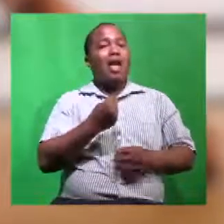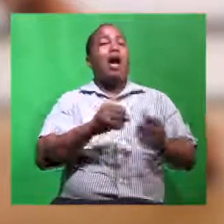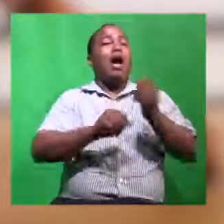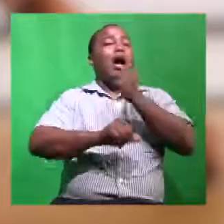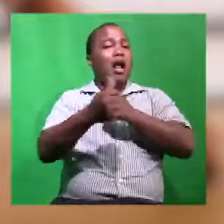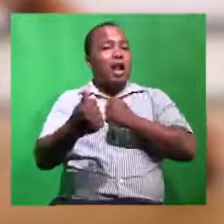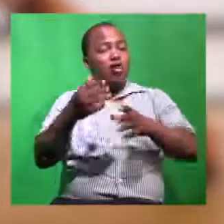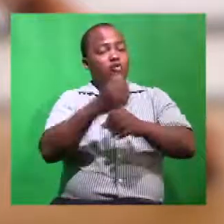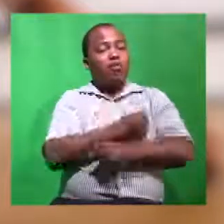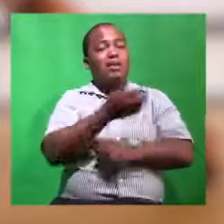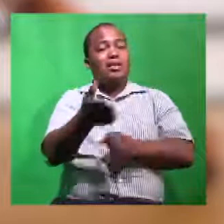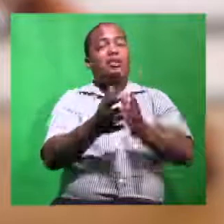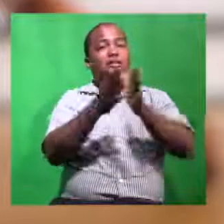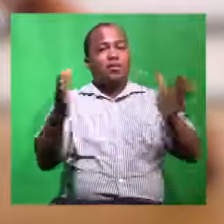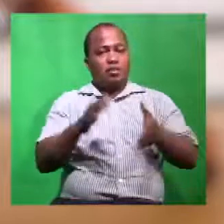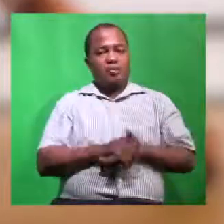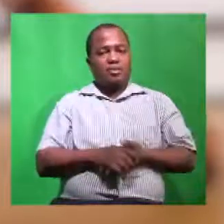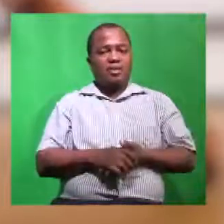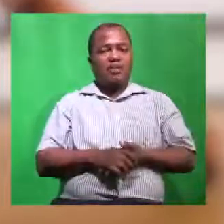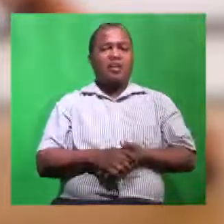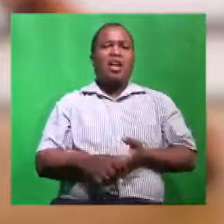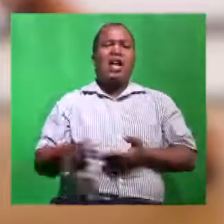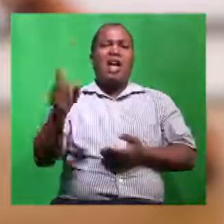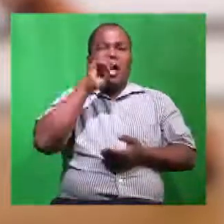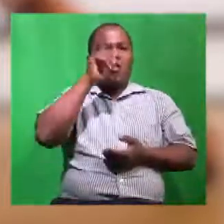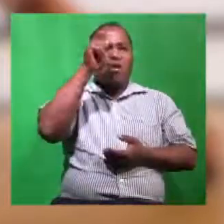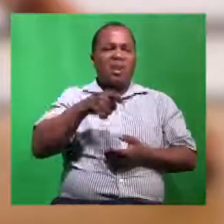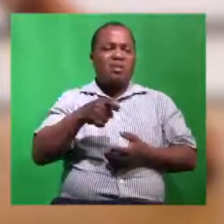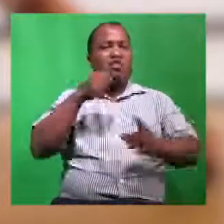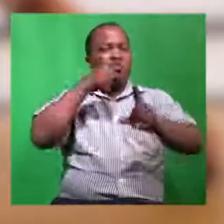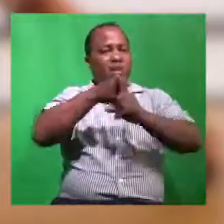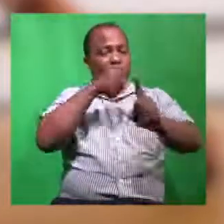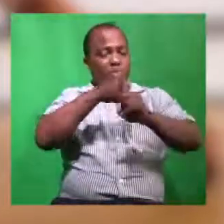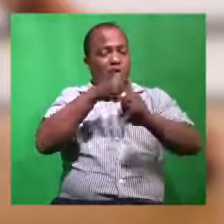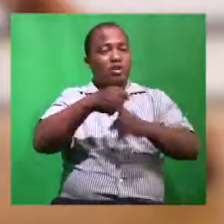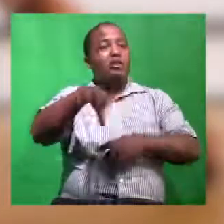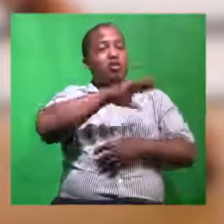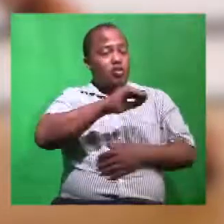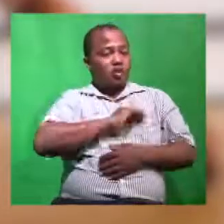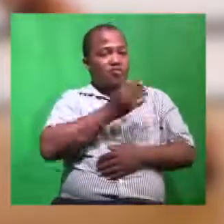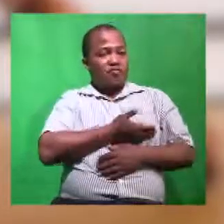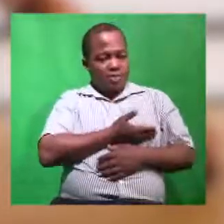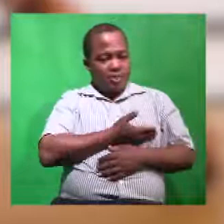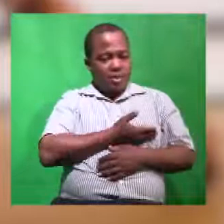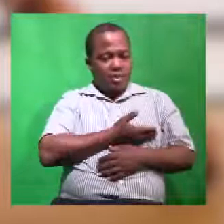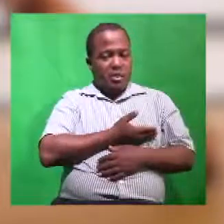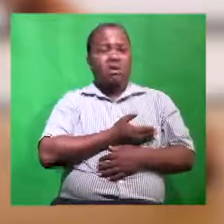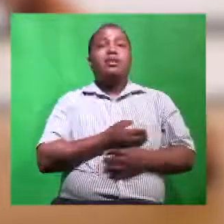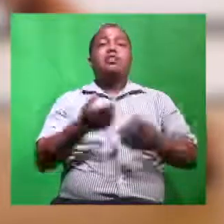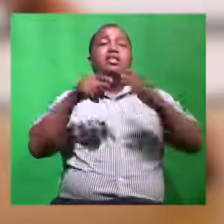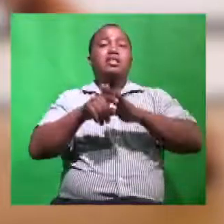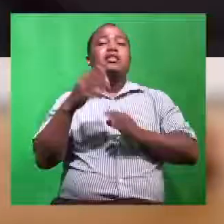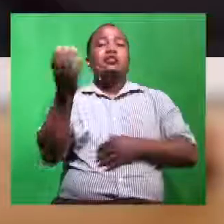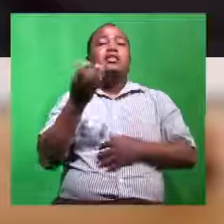opportunities. All of them has to be worked, so as to support those female neglection in